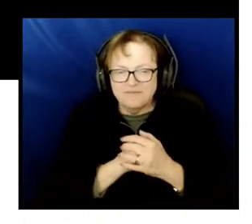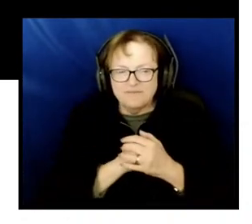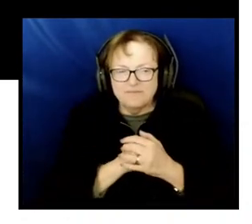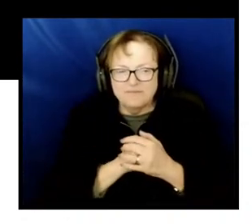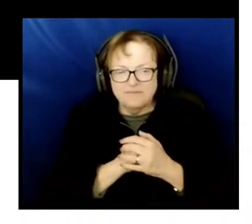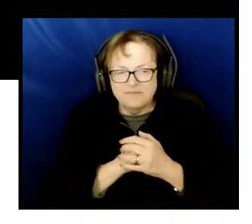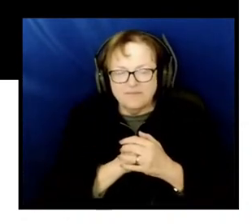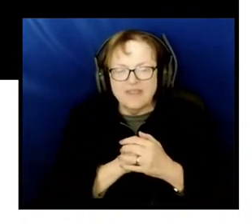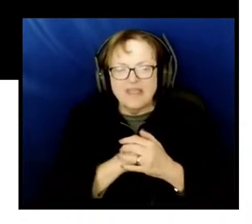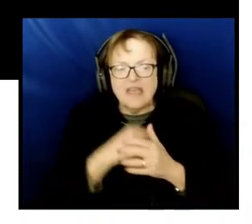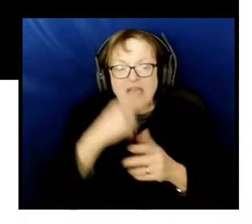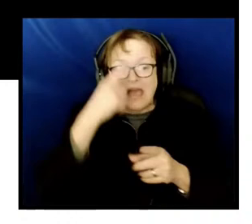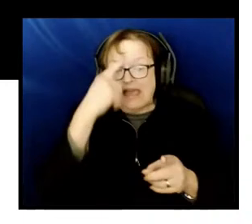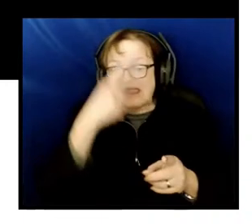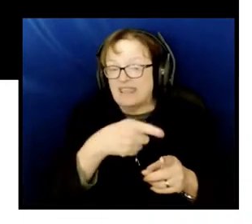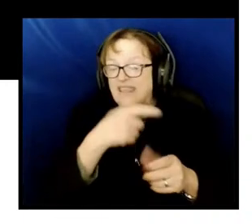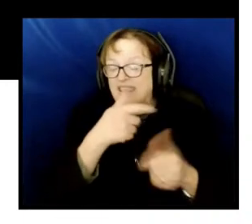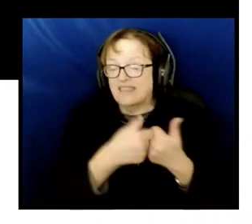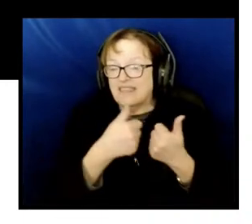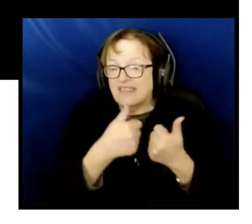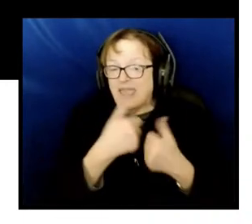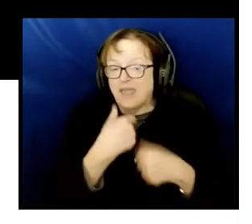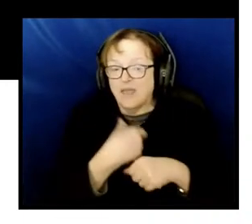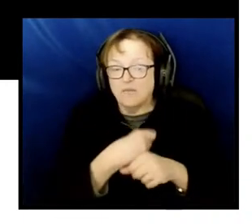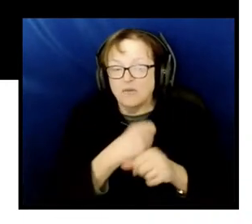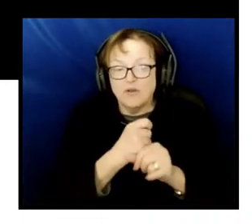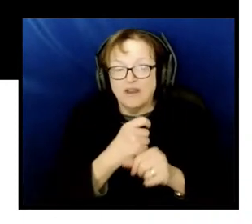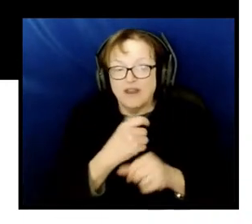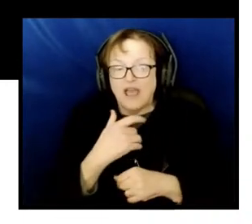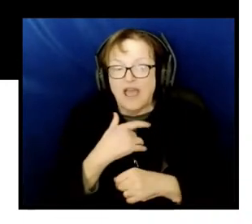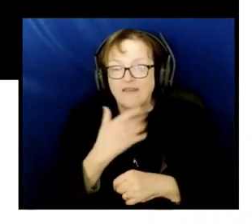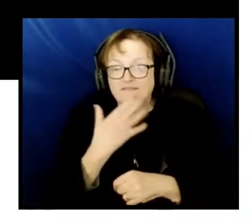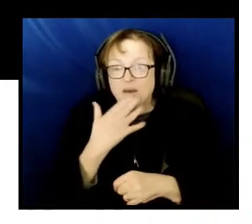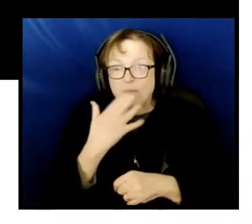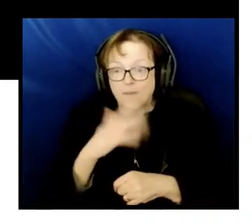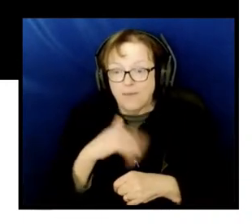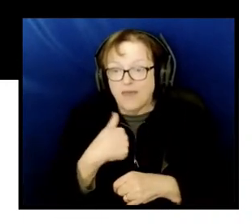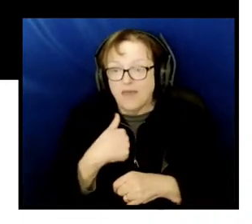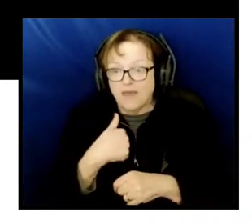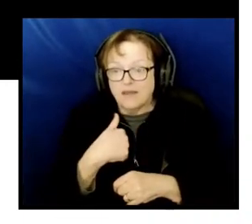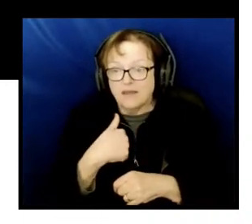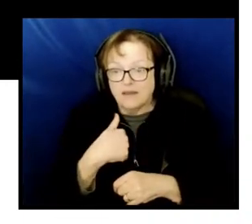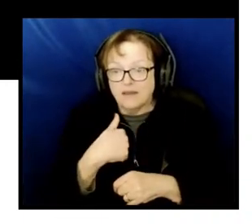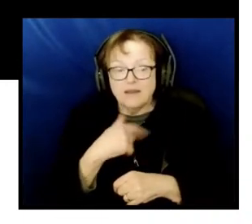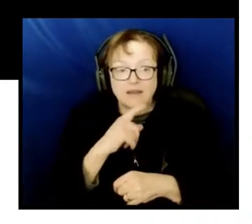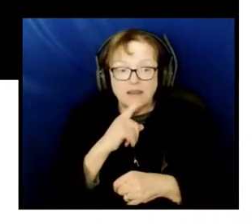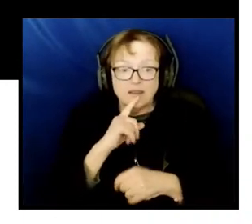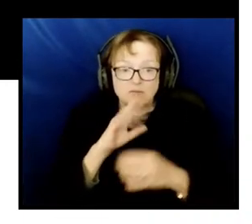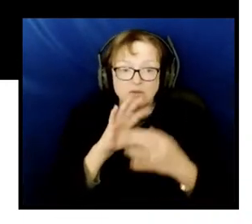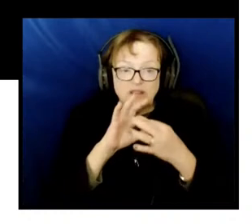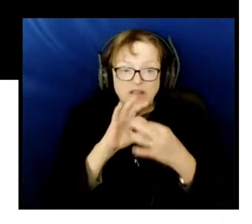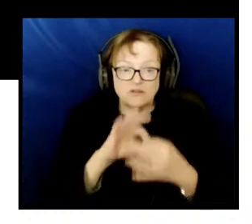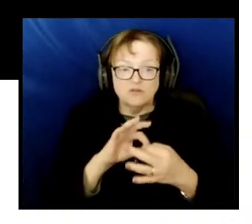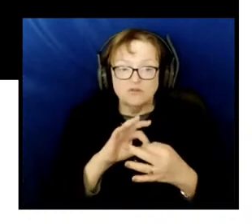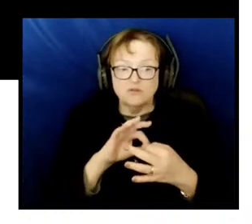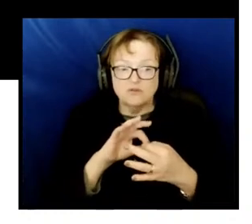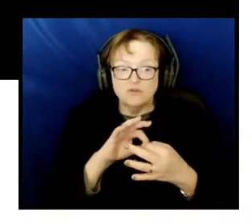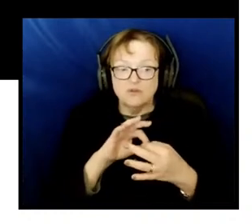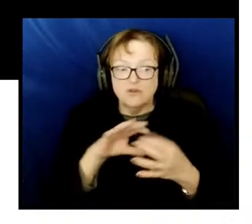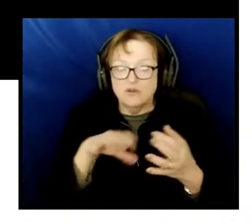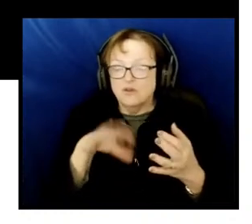I think this game itself is created because I felt that it's really easy to find the substances with your